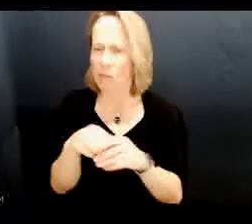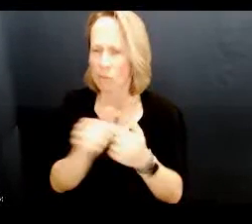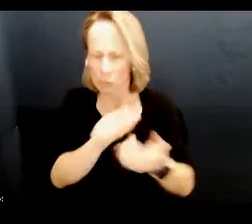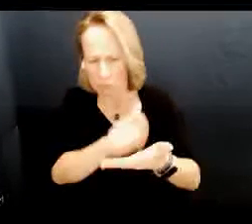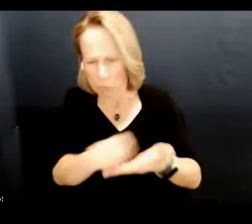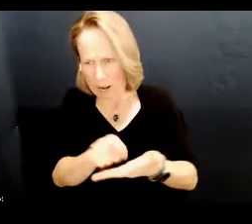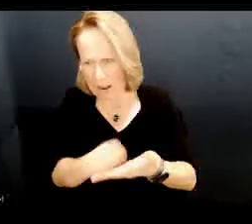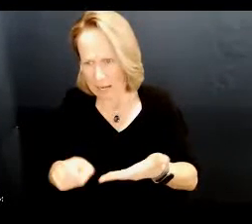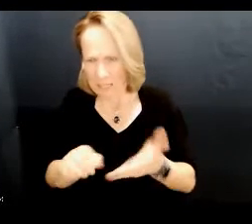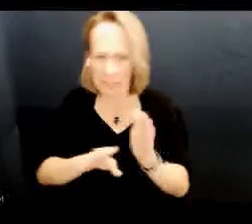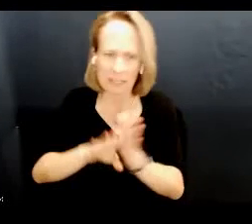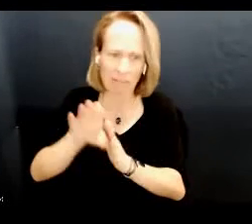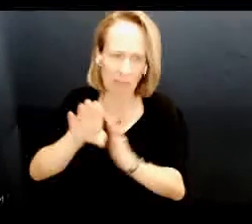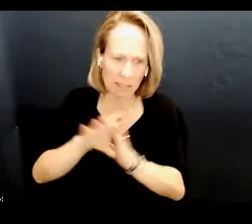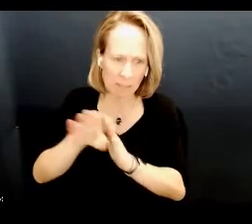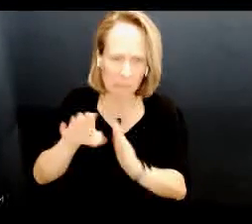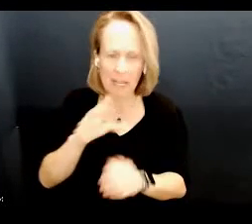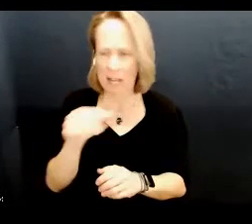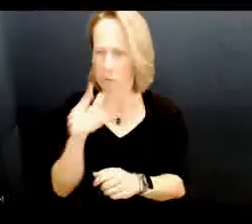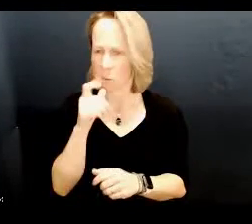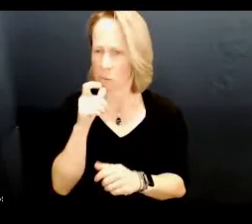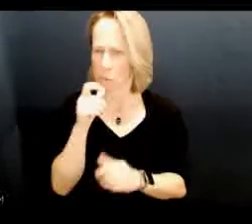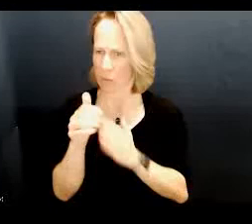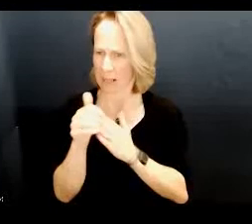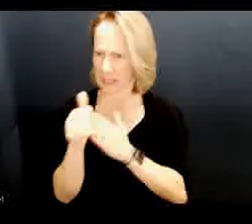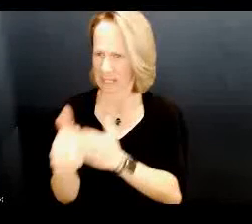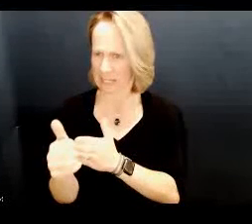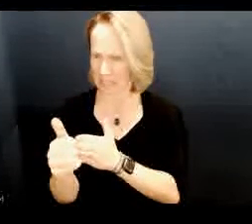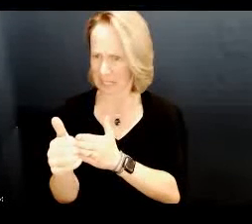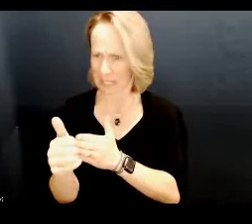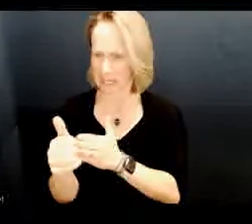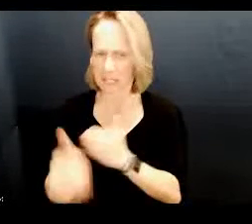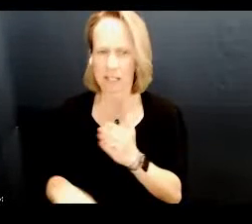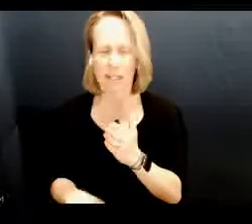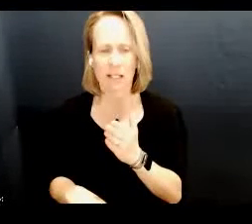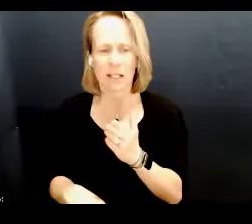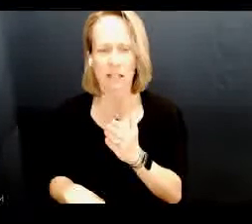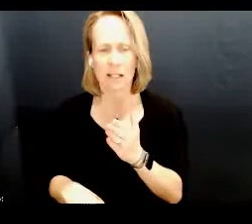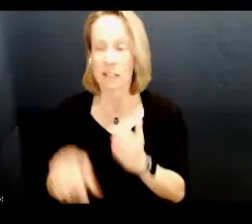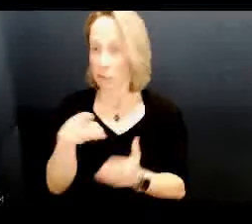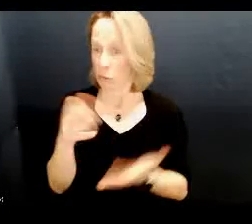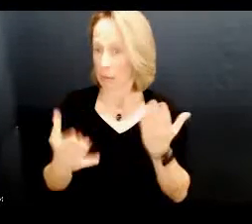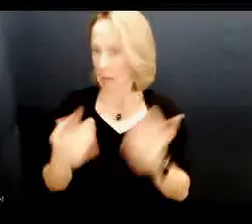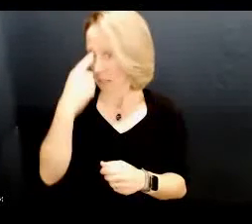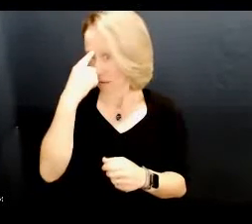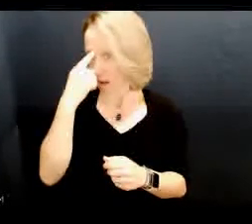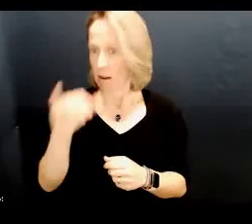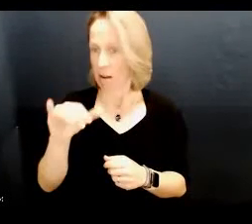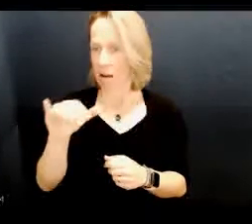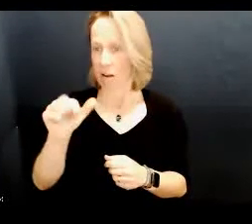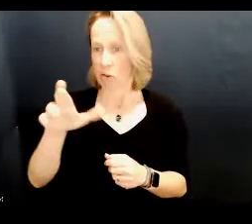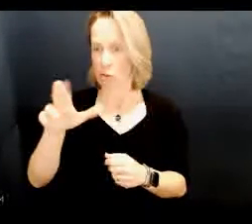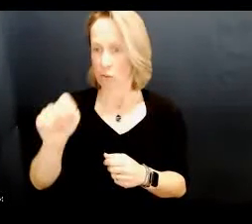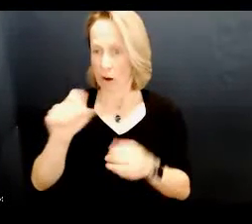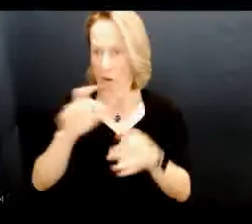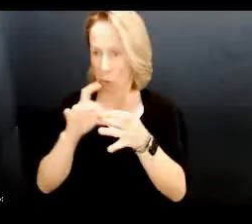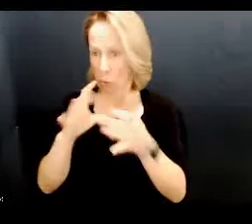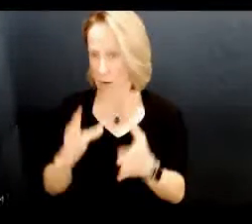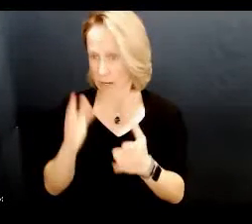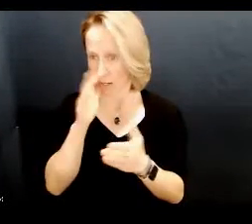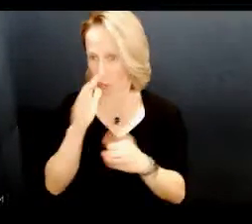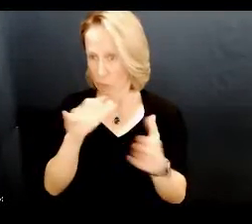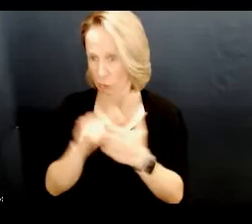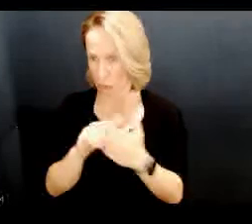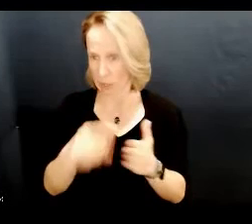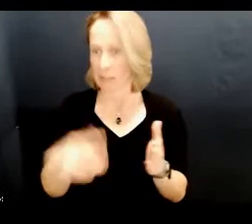leading. Right? And you might naturally be thinking, oh, the SART coordinator is going to be in charge of that. Right? So